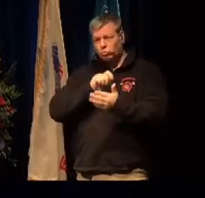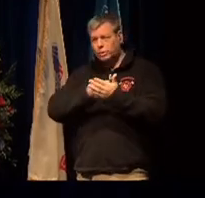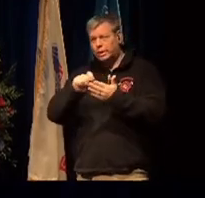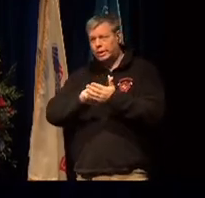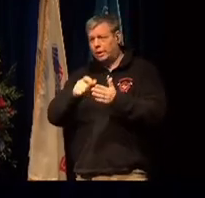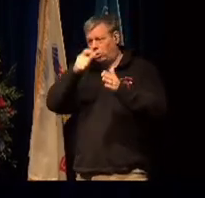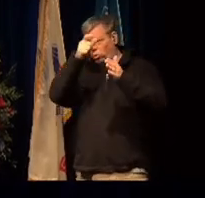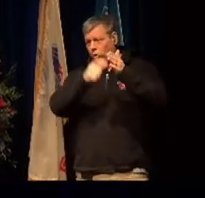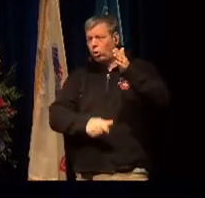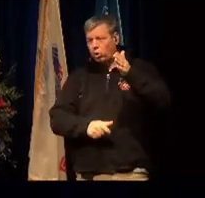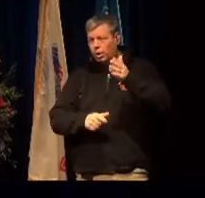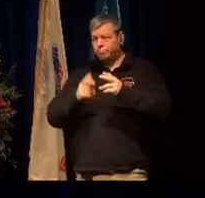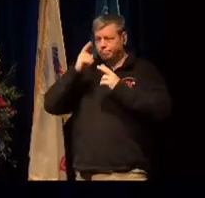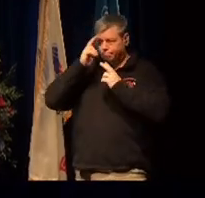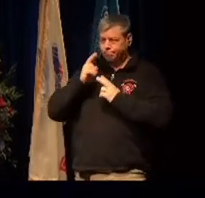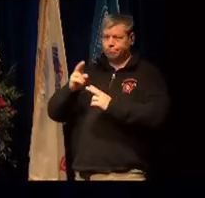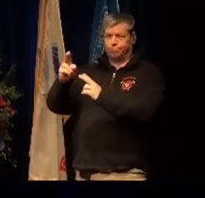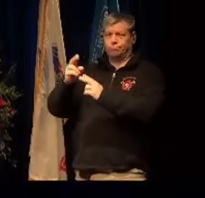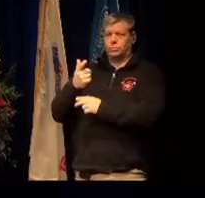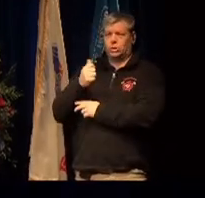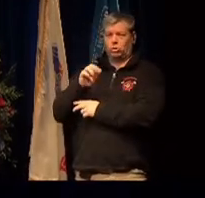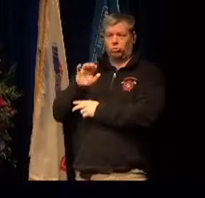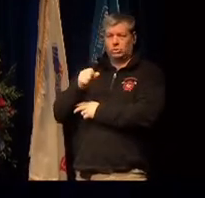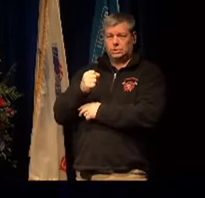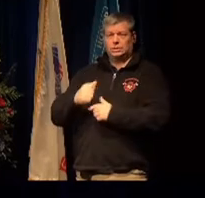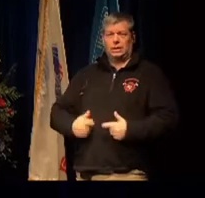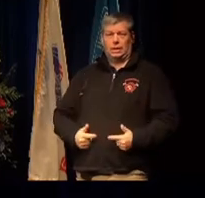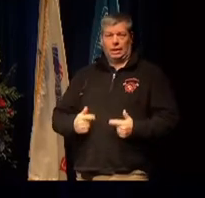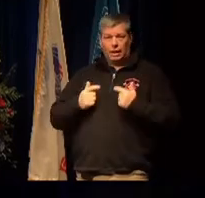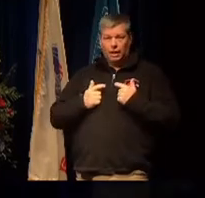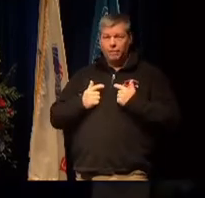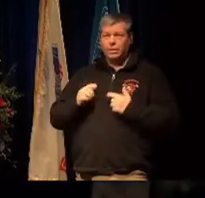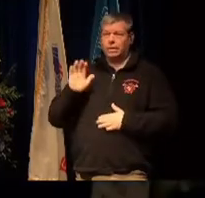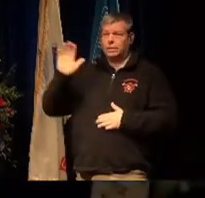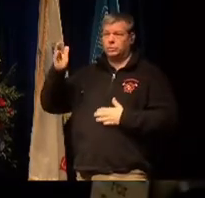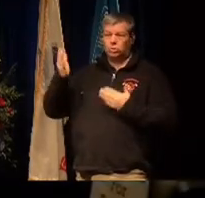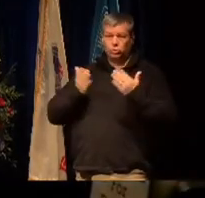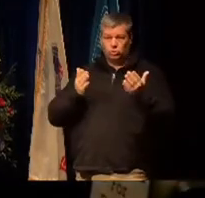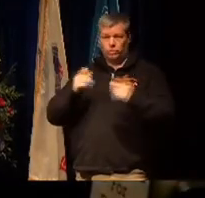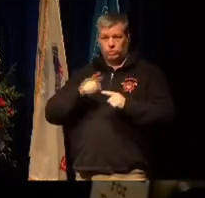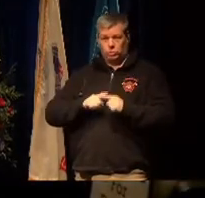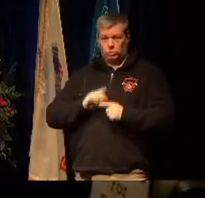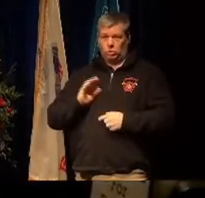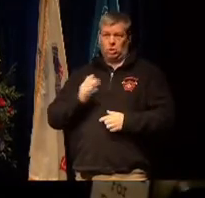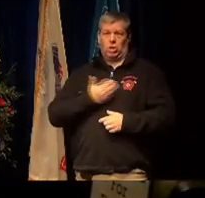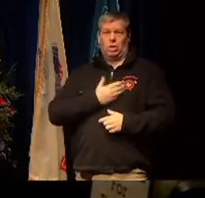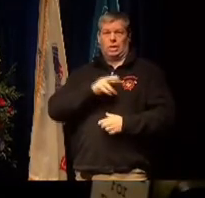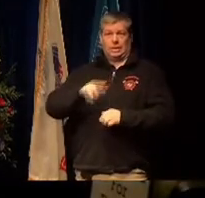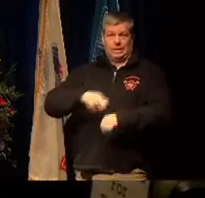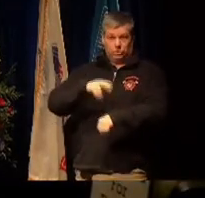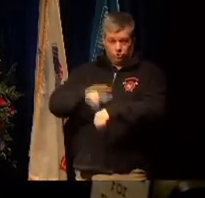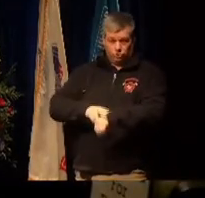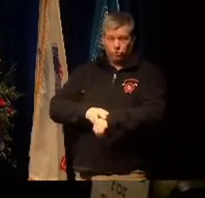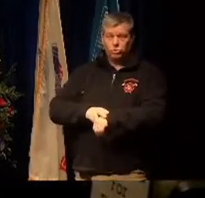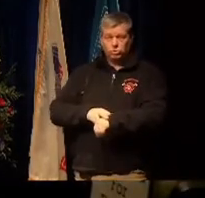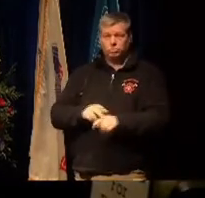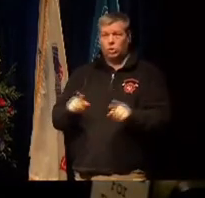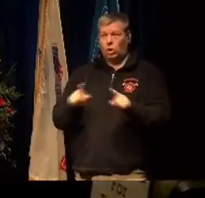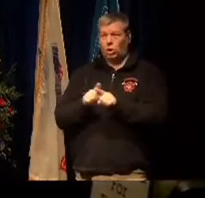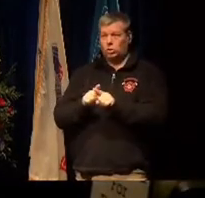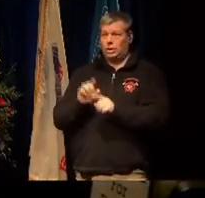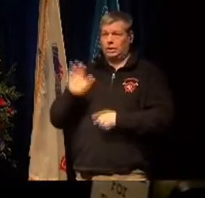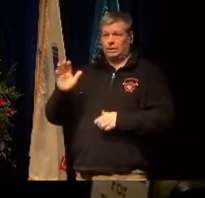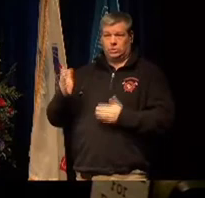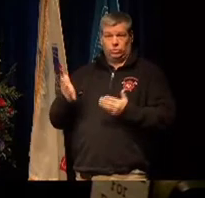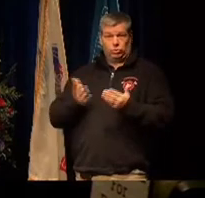article and obituary to honor the life of Gary, his service to our nation, as well as his service to